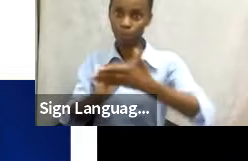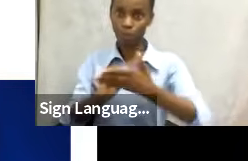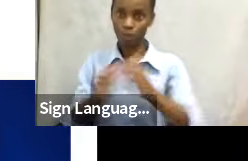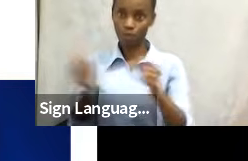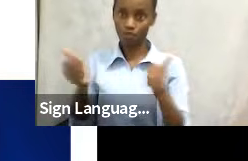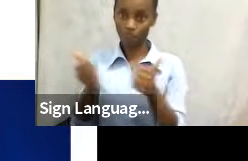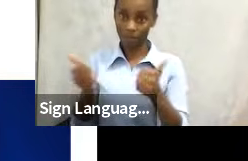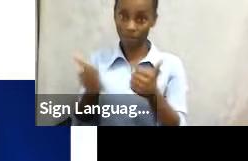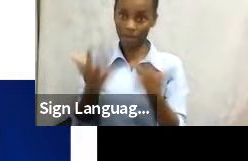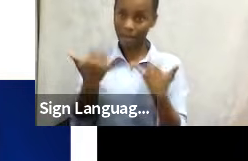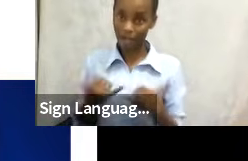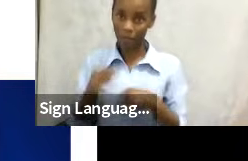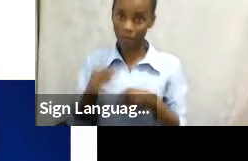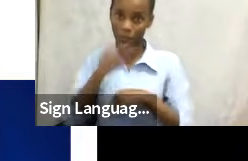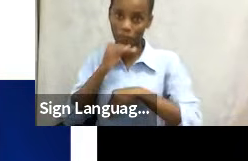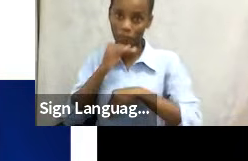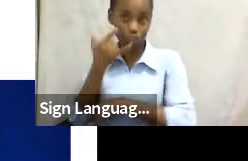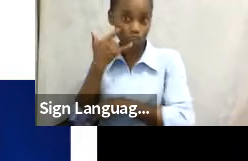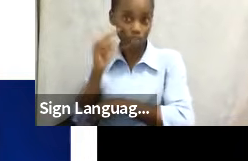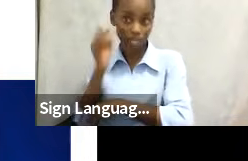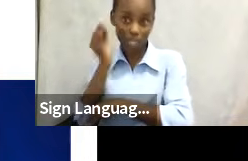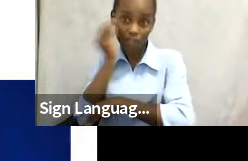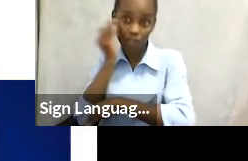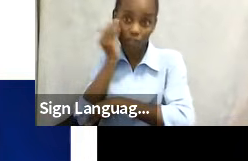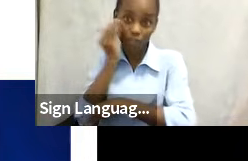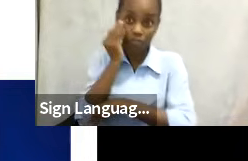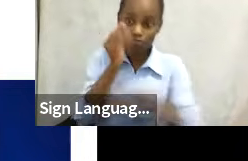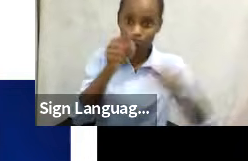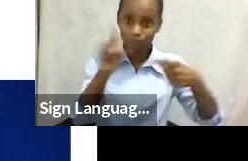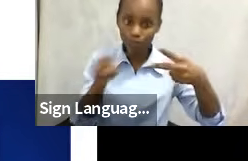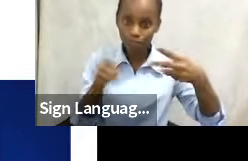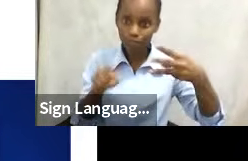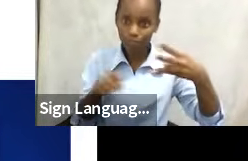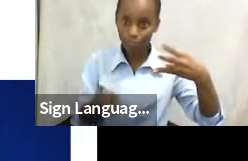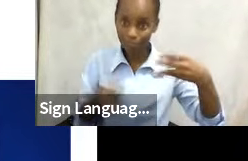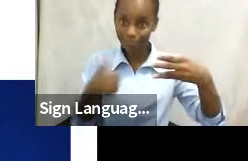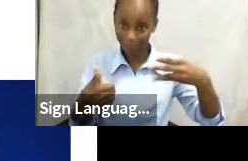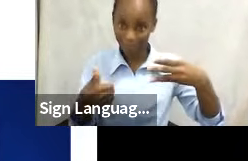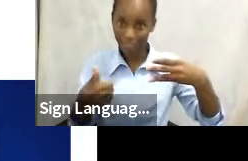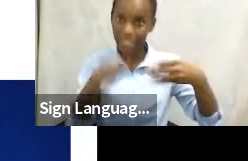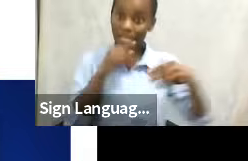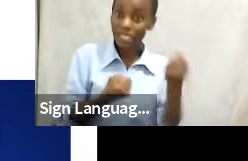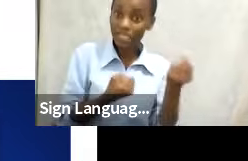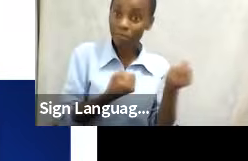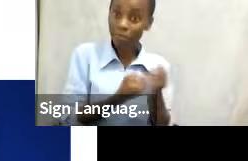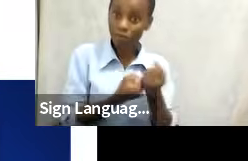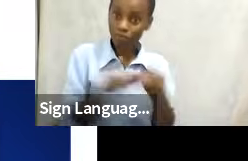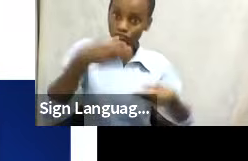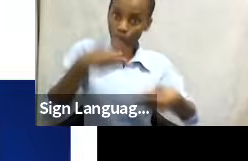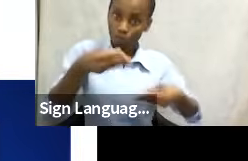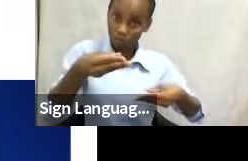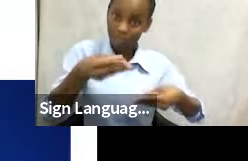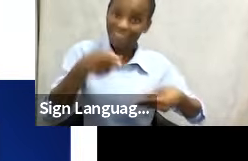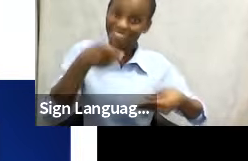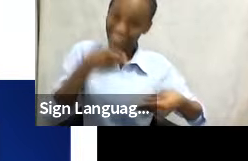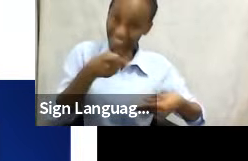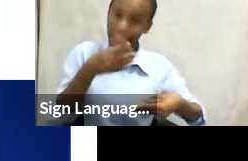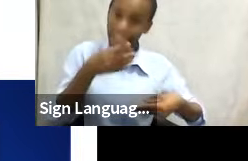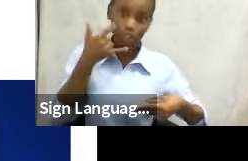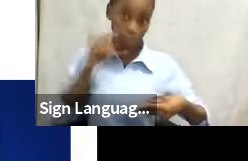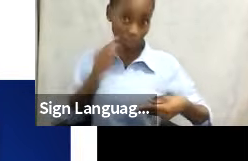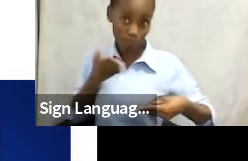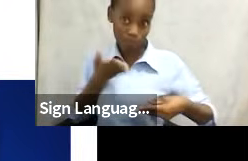Check that this information is correct against your supporting documents. The deduction section is an important part of your